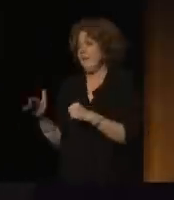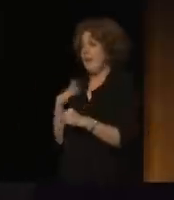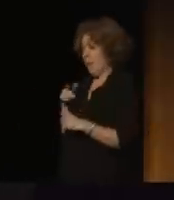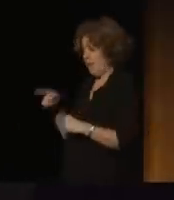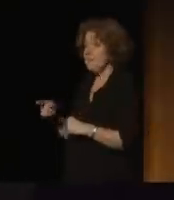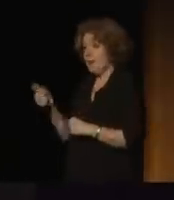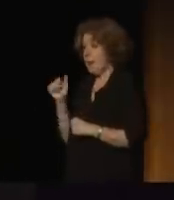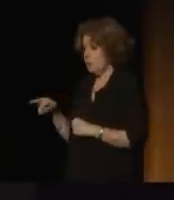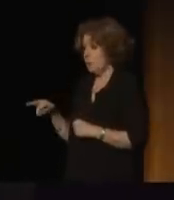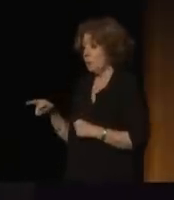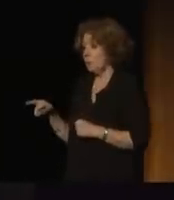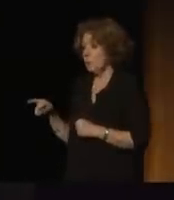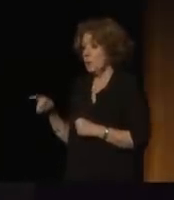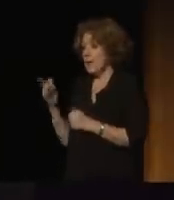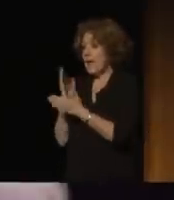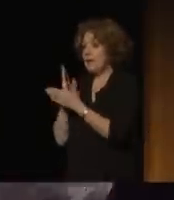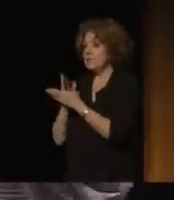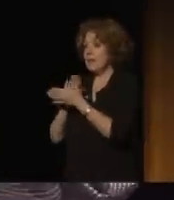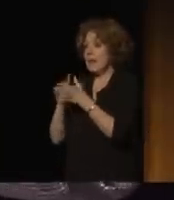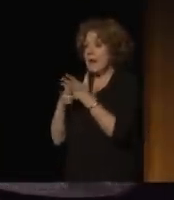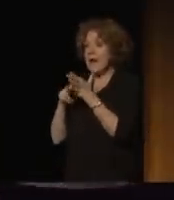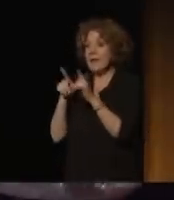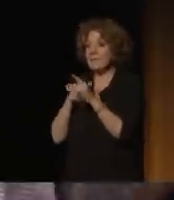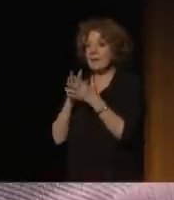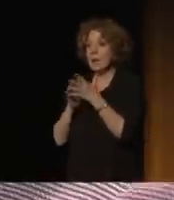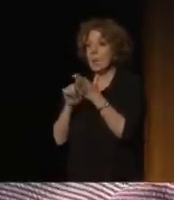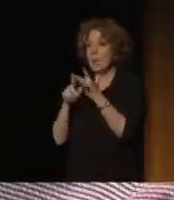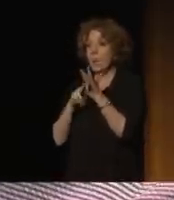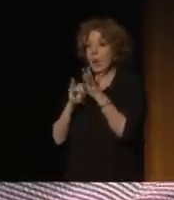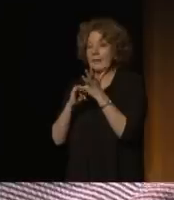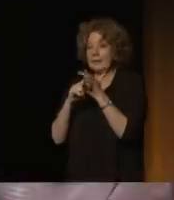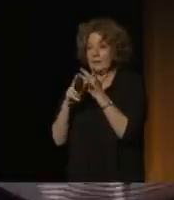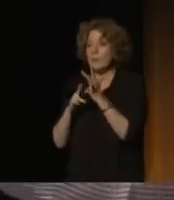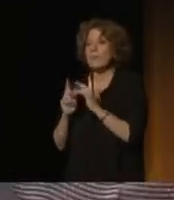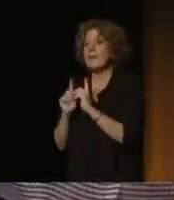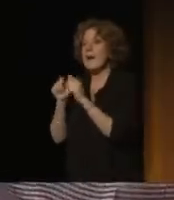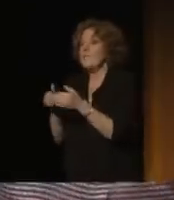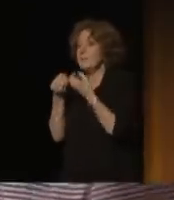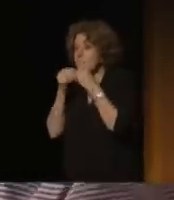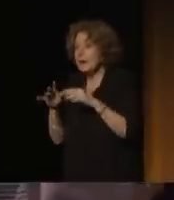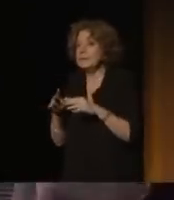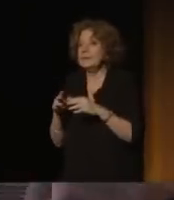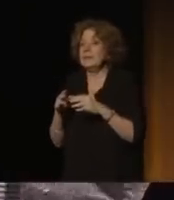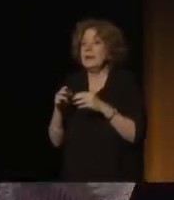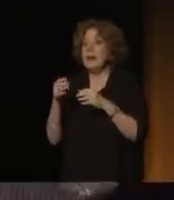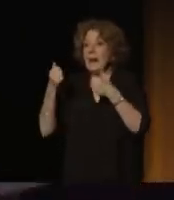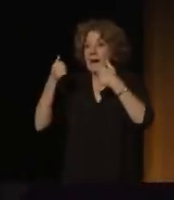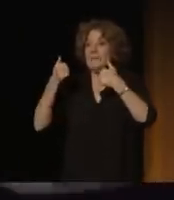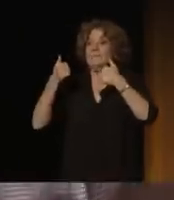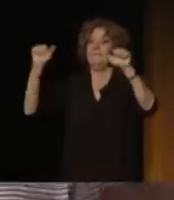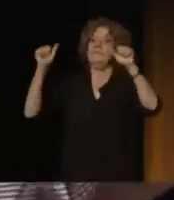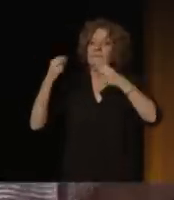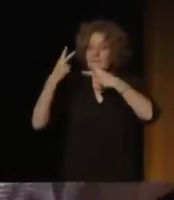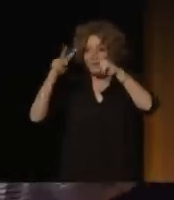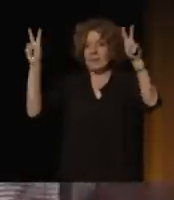but which I knew, actually, that Harvey Weinstein was having an after party there, a victory party for Clinton, after the big party